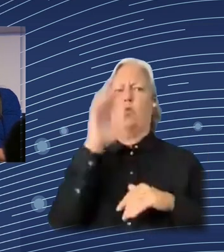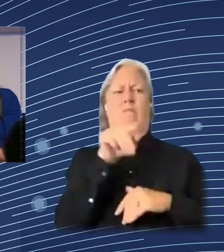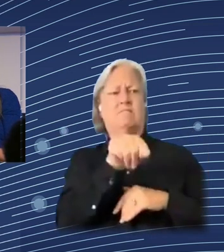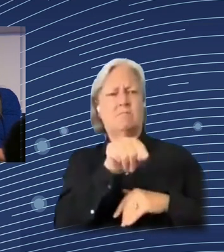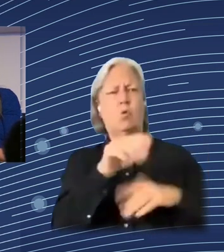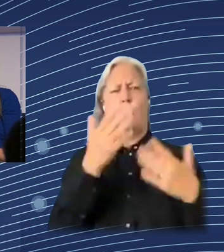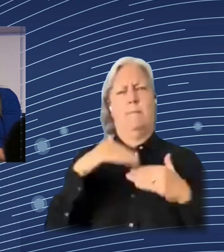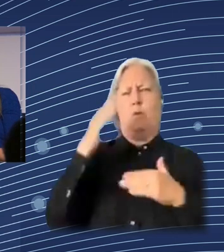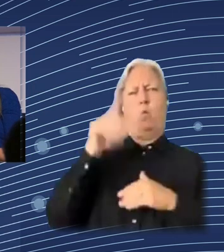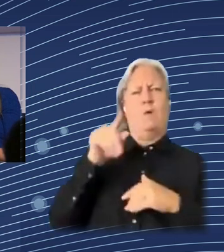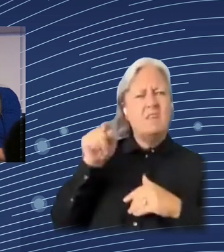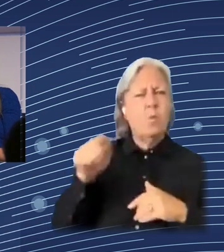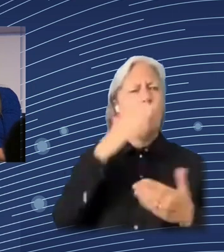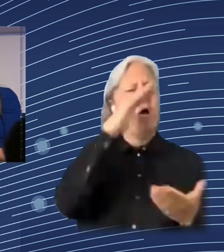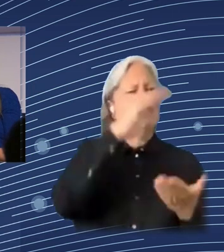month,